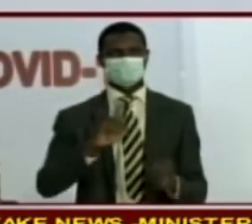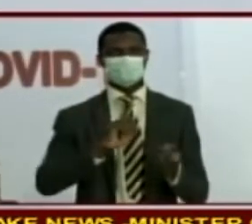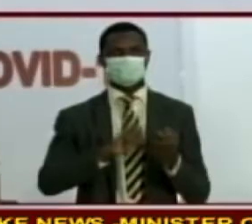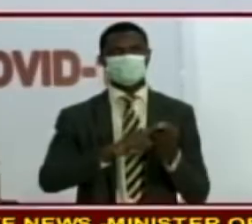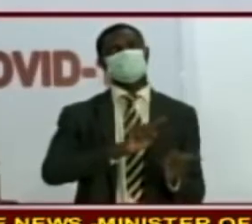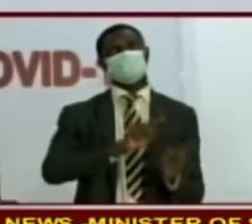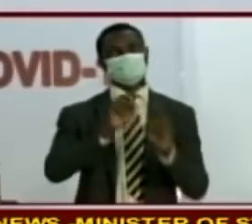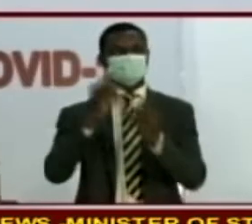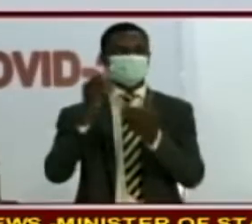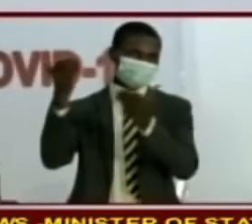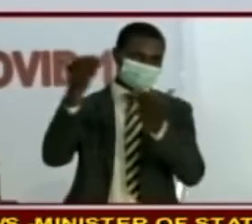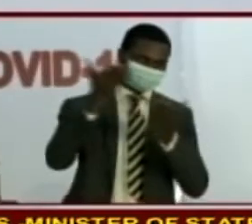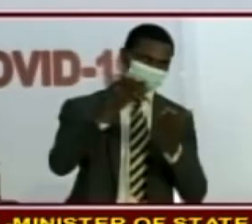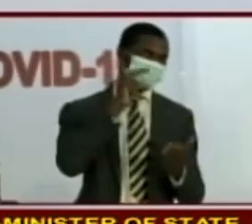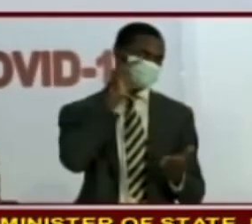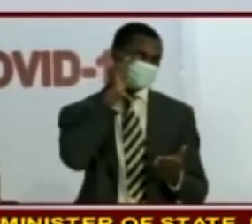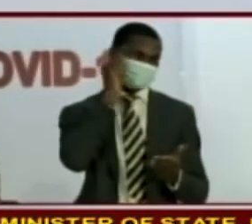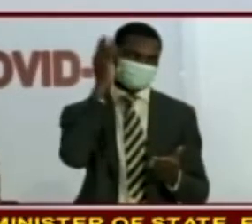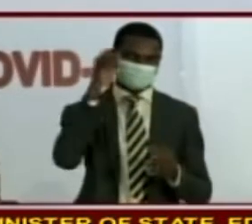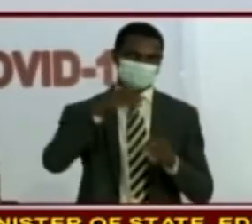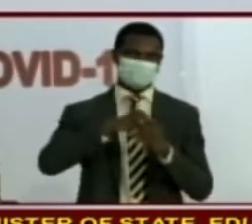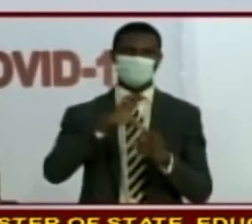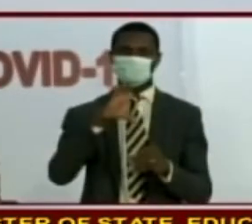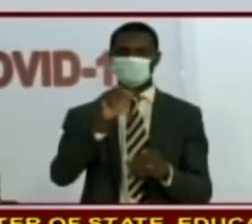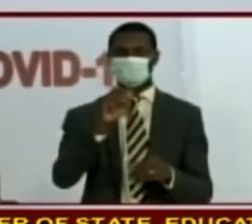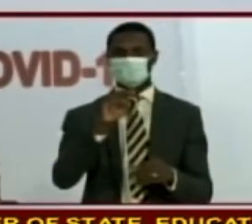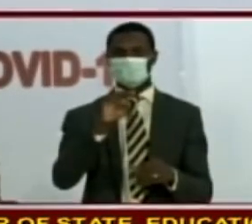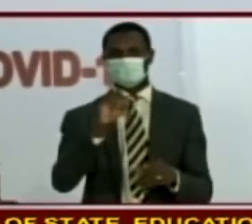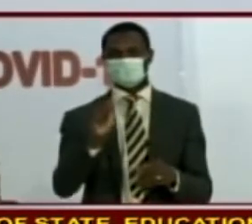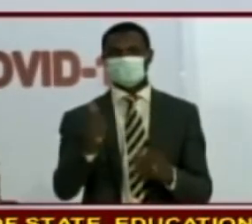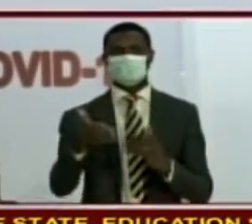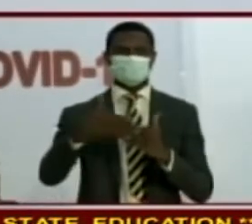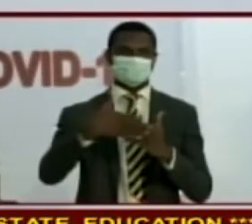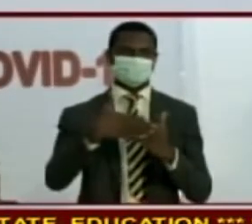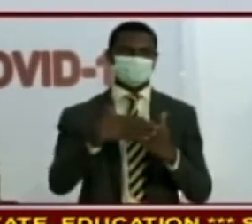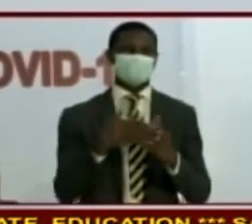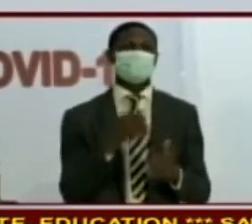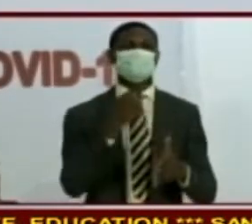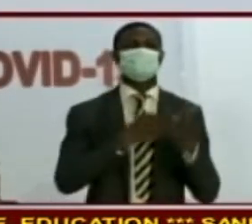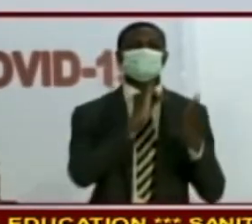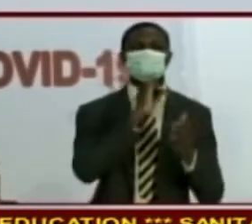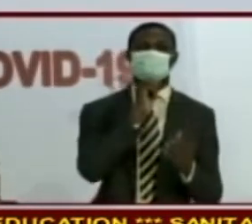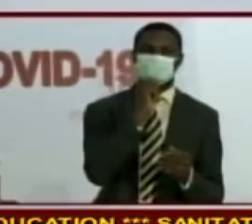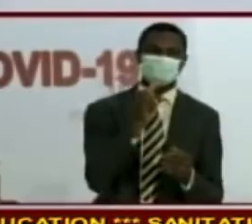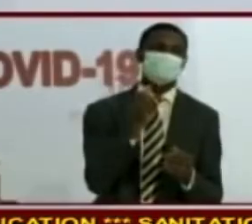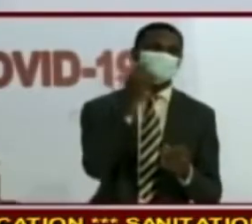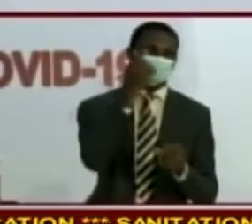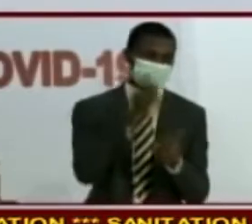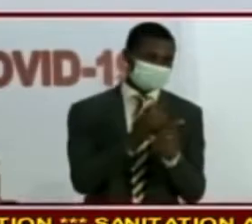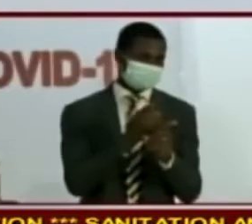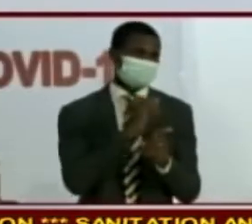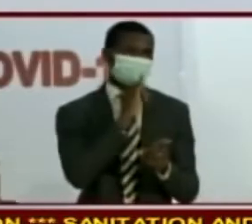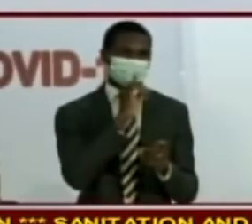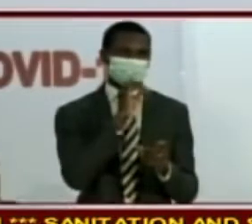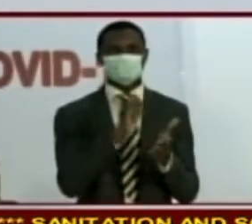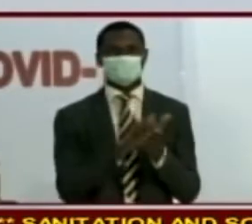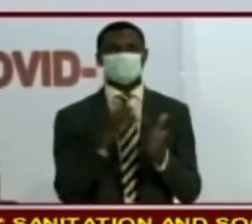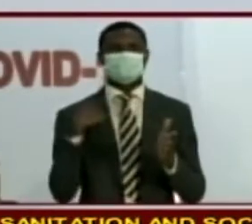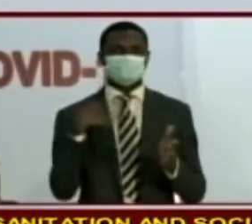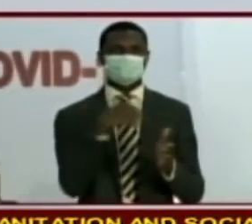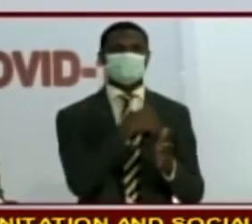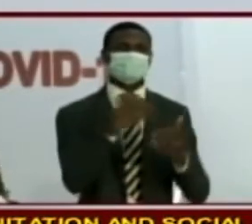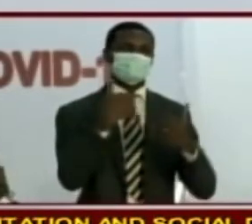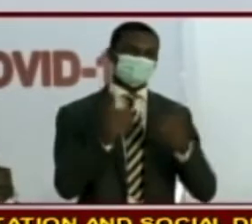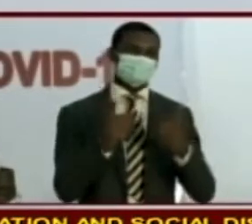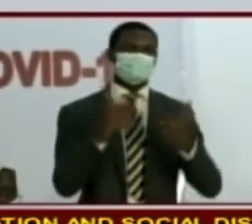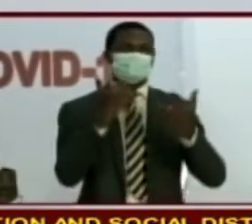Nigerians. But what is not correct is that we had now